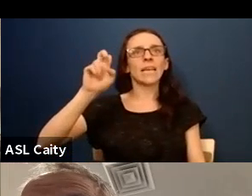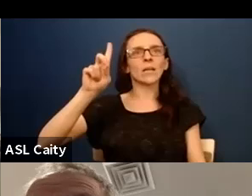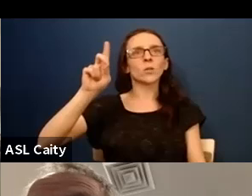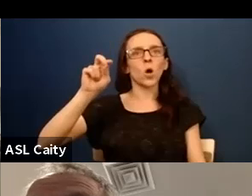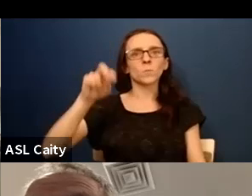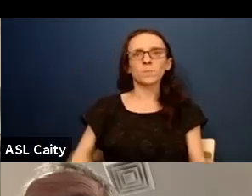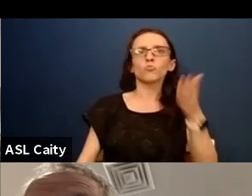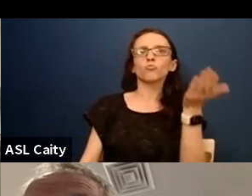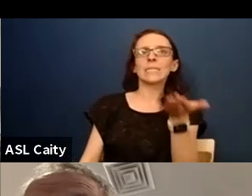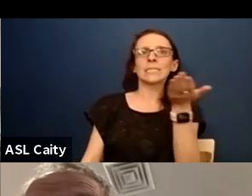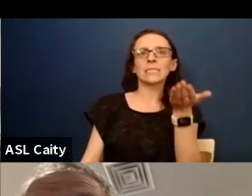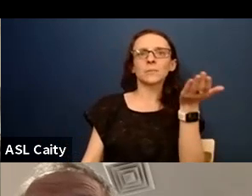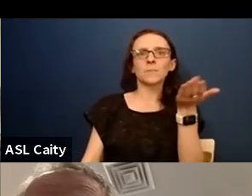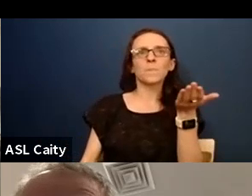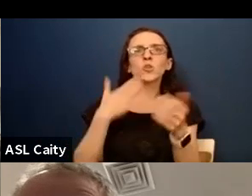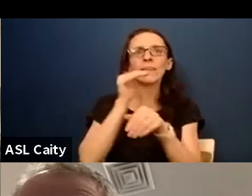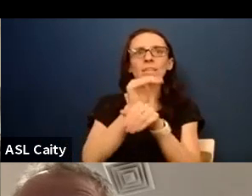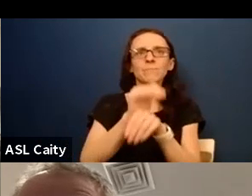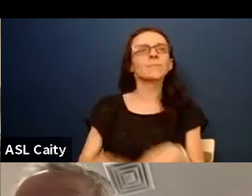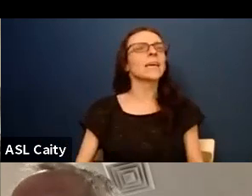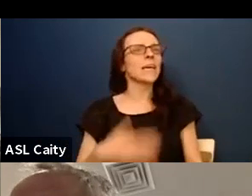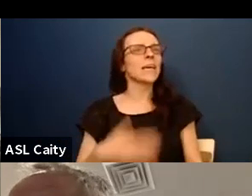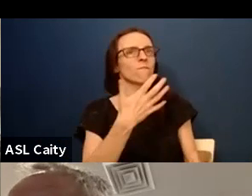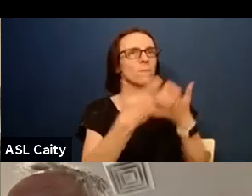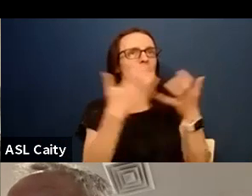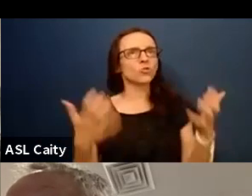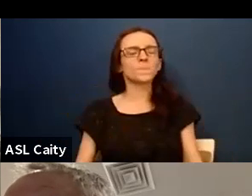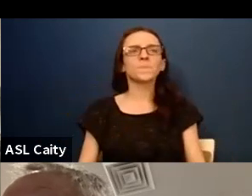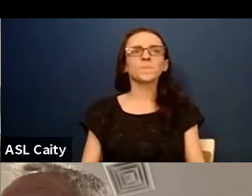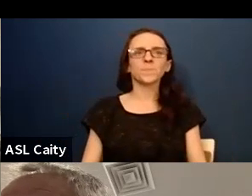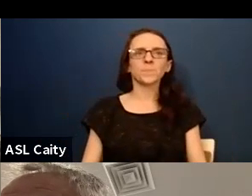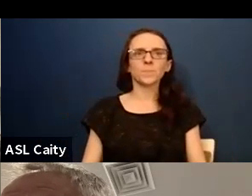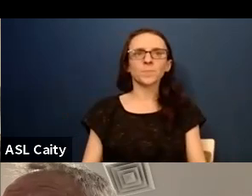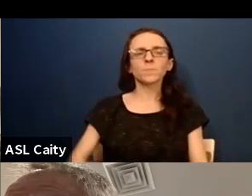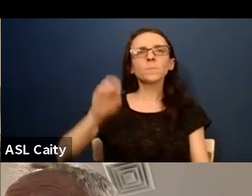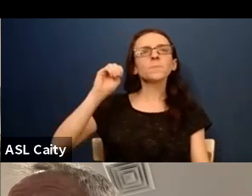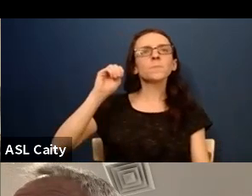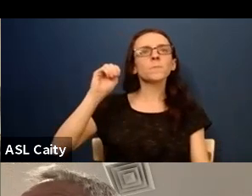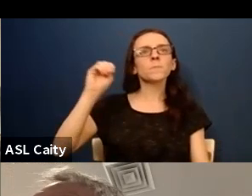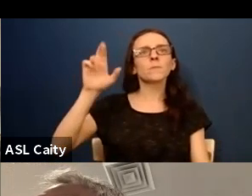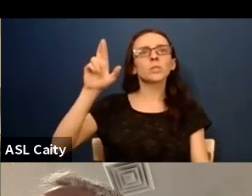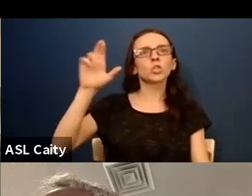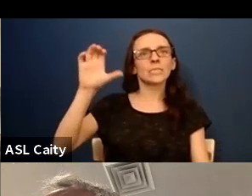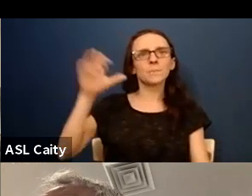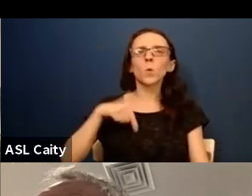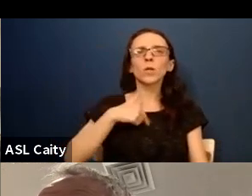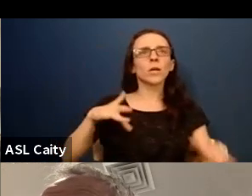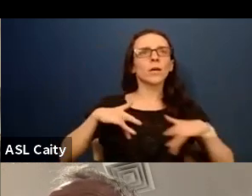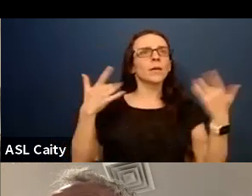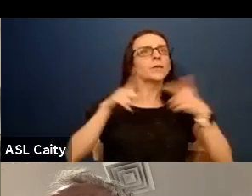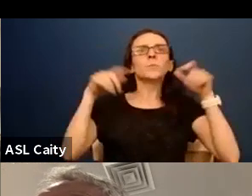I'm present. Good evening. Thank you very much. We are pleased to be offering live